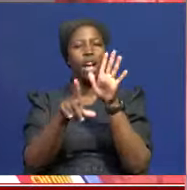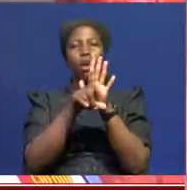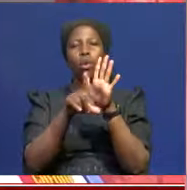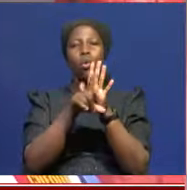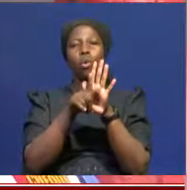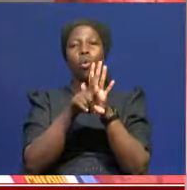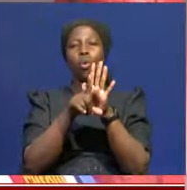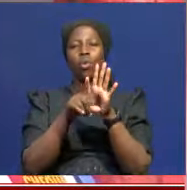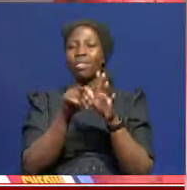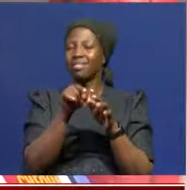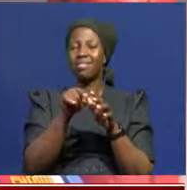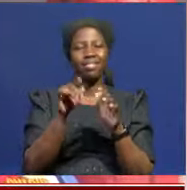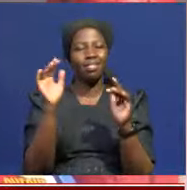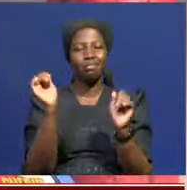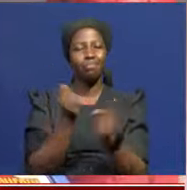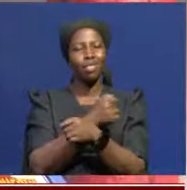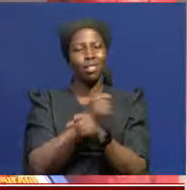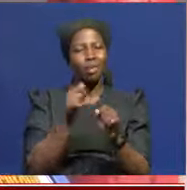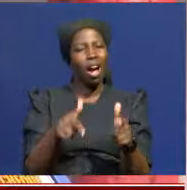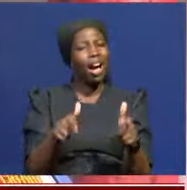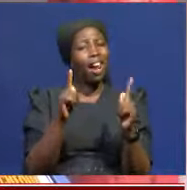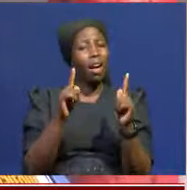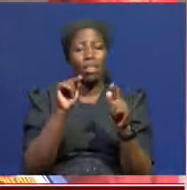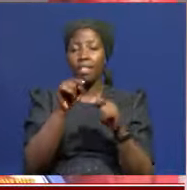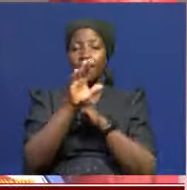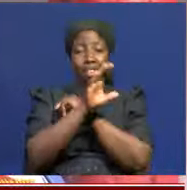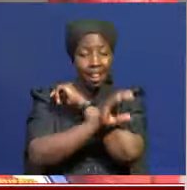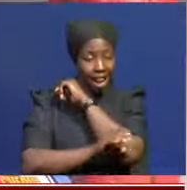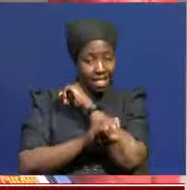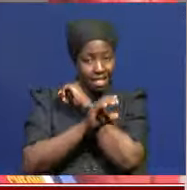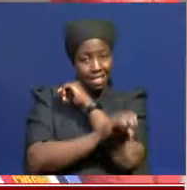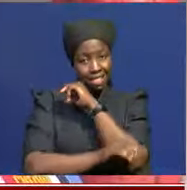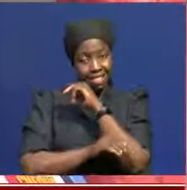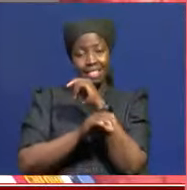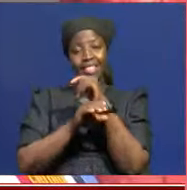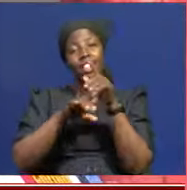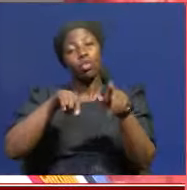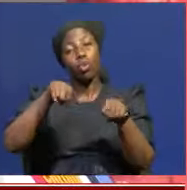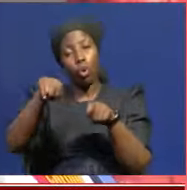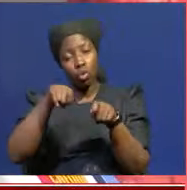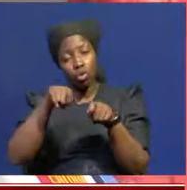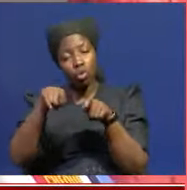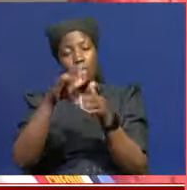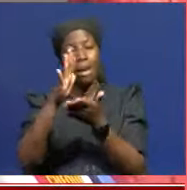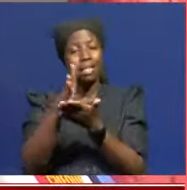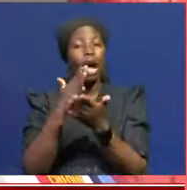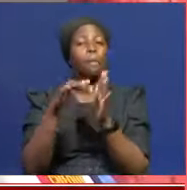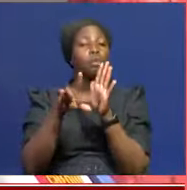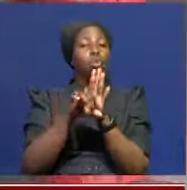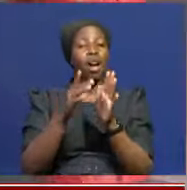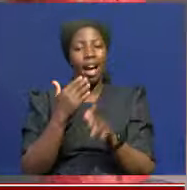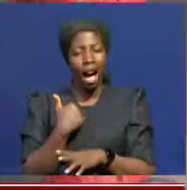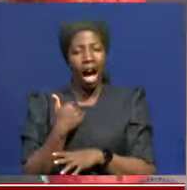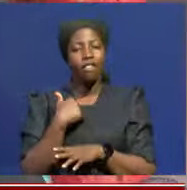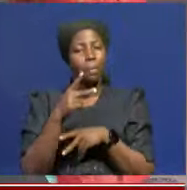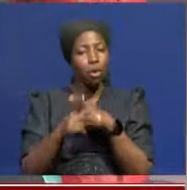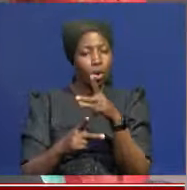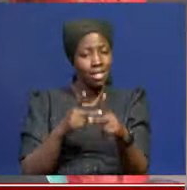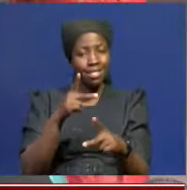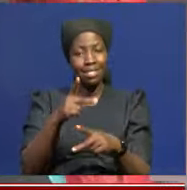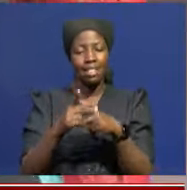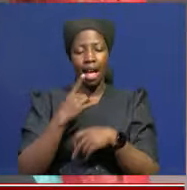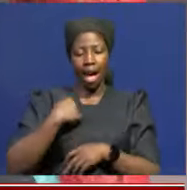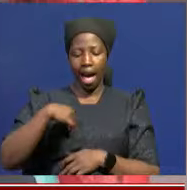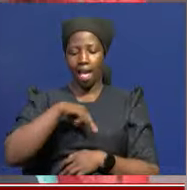That we cannot allow. This country is run by some laws. It has procedures. Na sisi wa